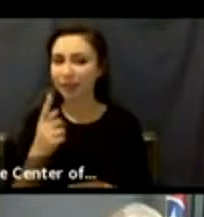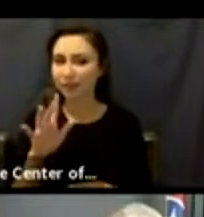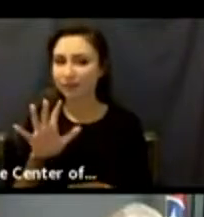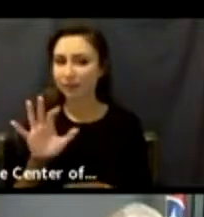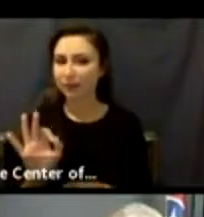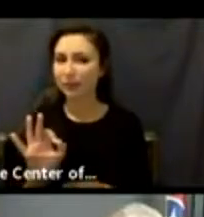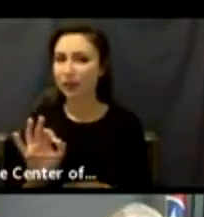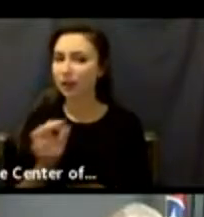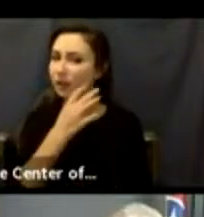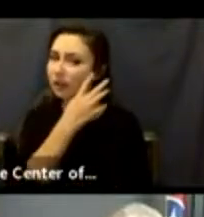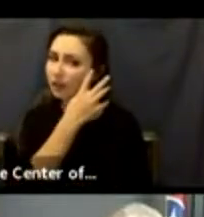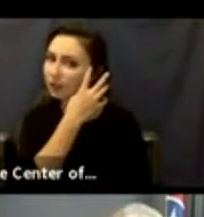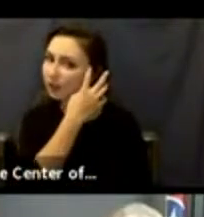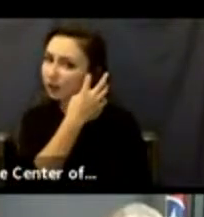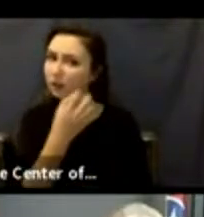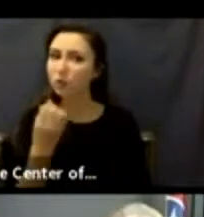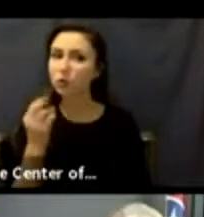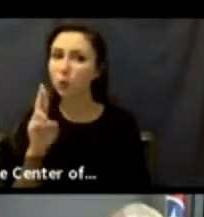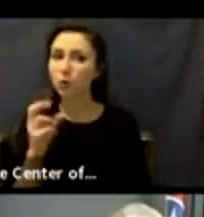or 12:01?